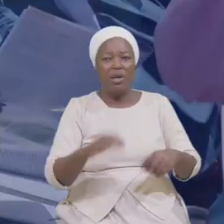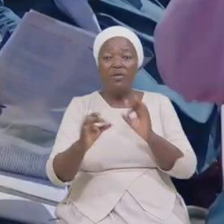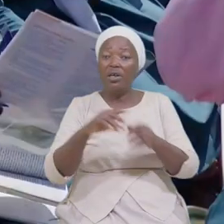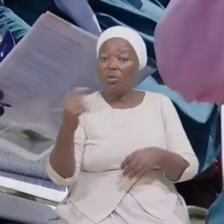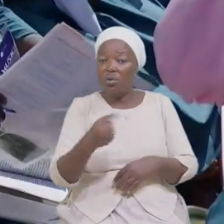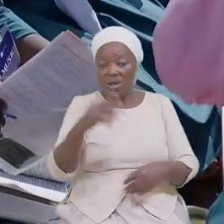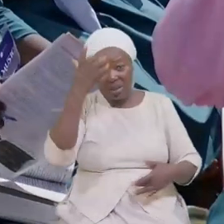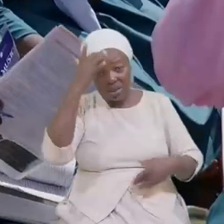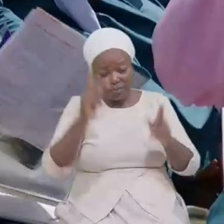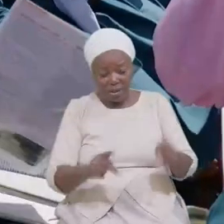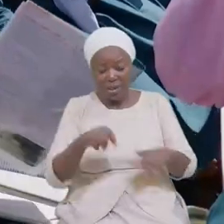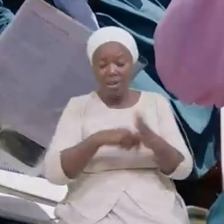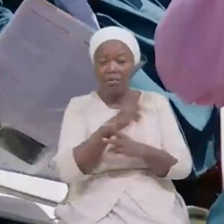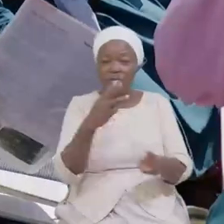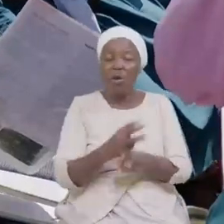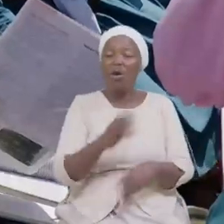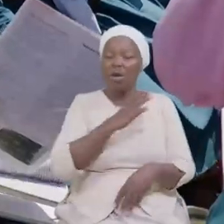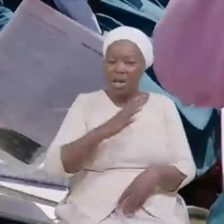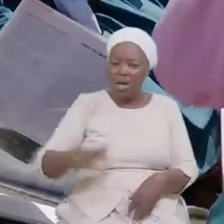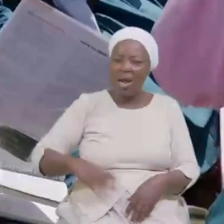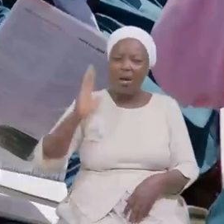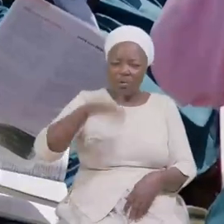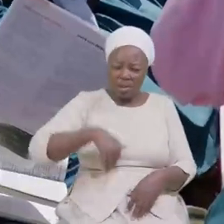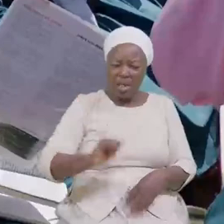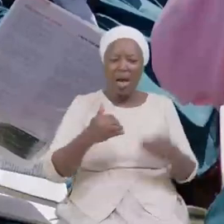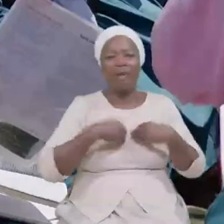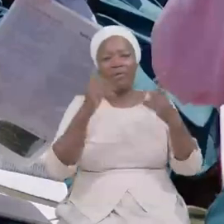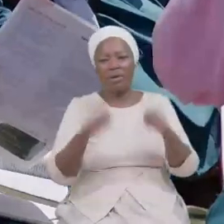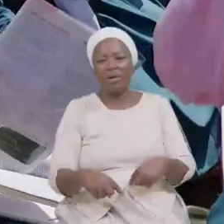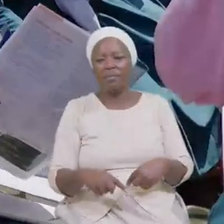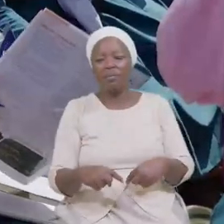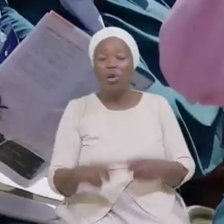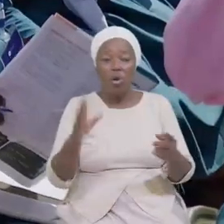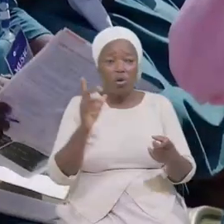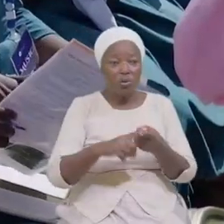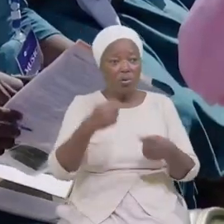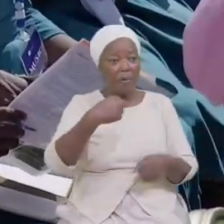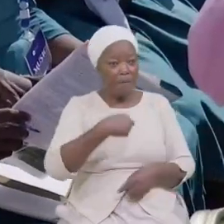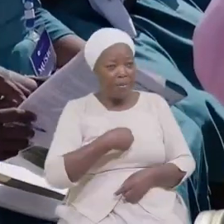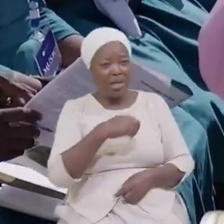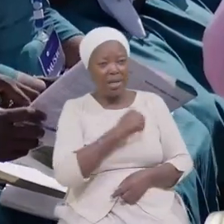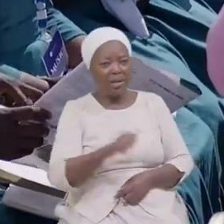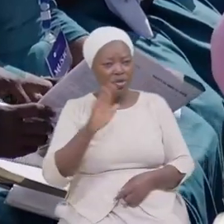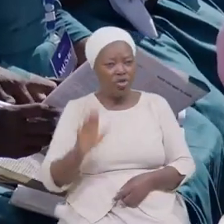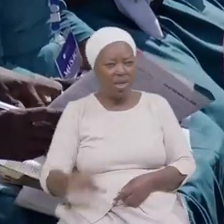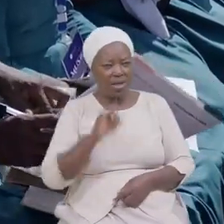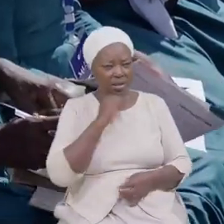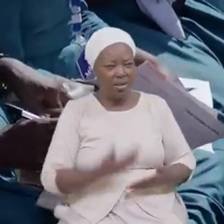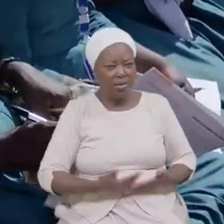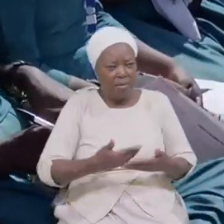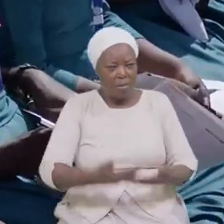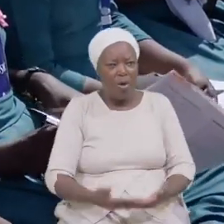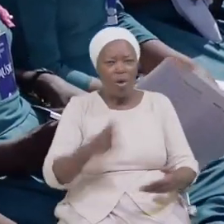person in the world, Christ would still have come. Unto me a child is born. Unto